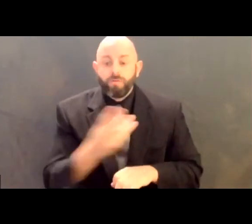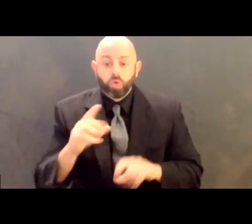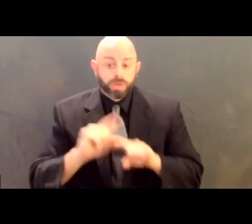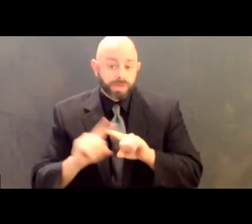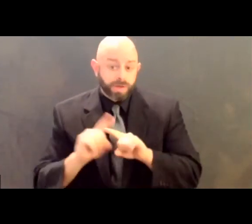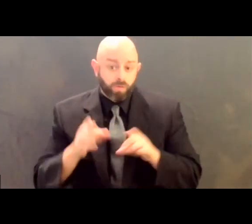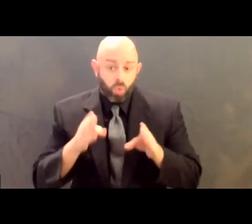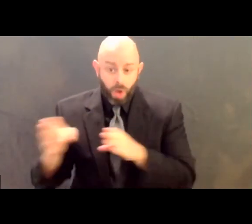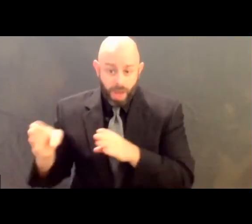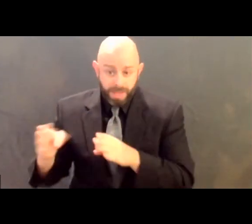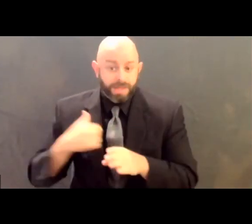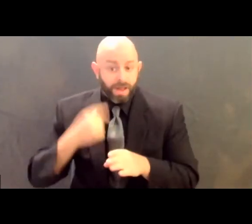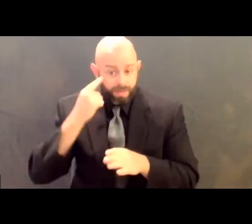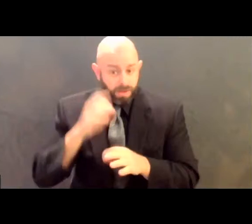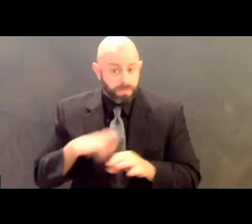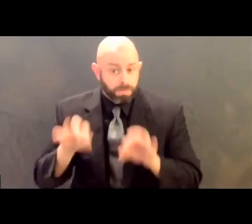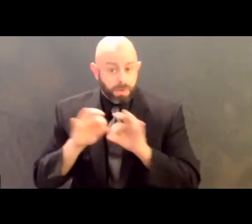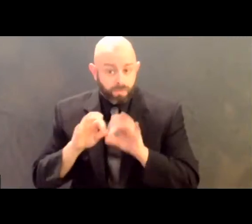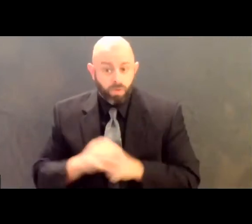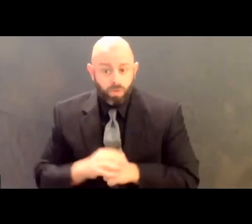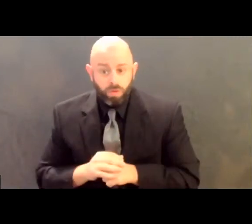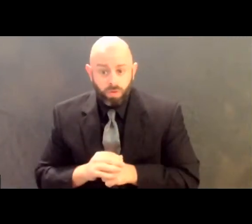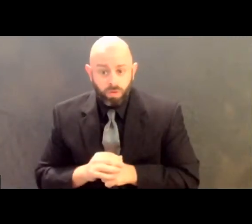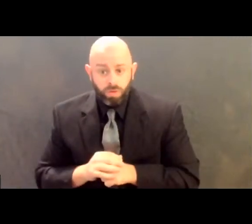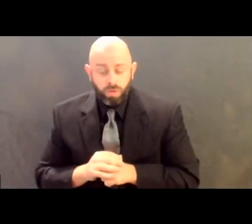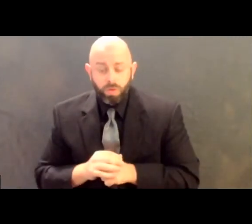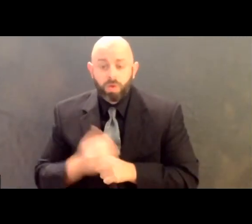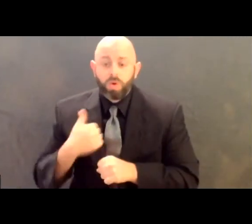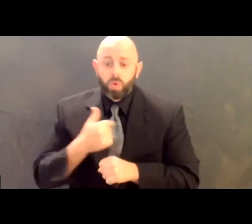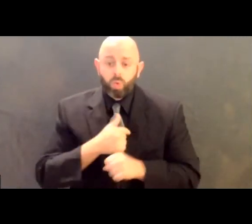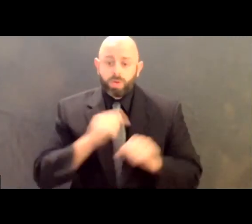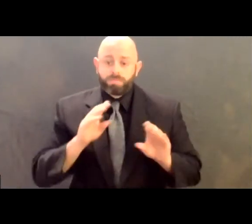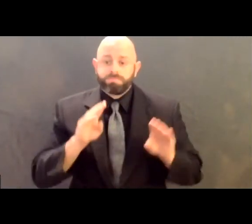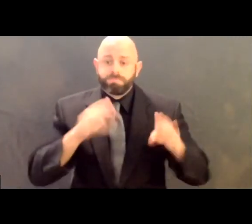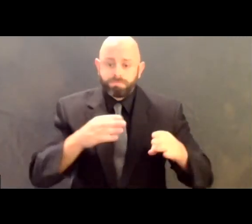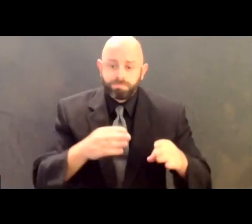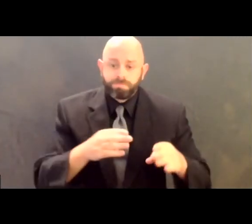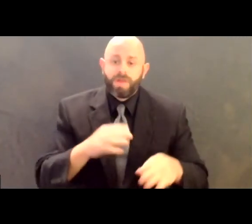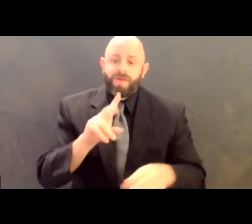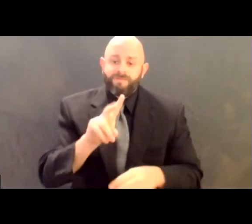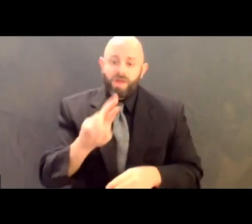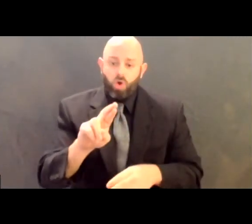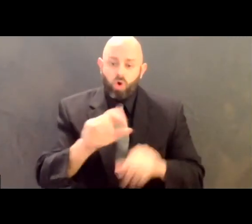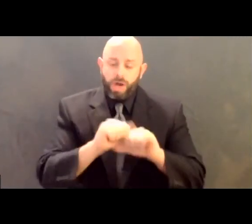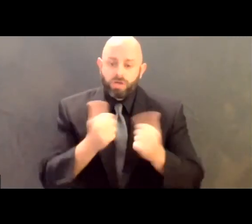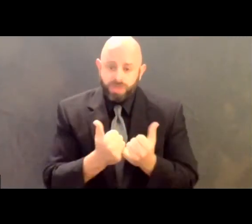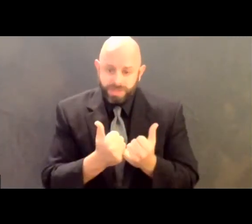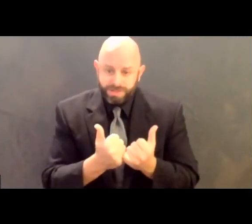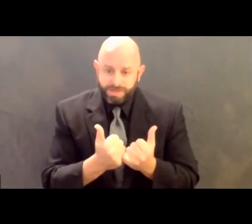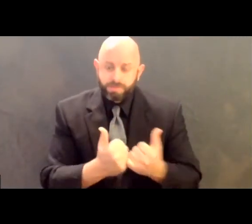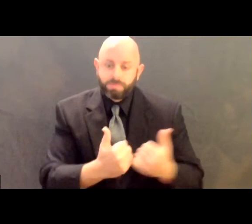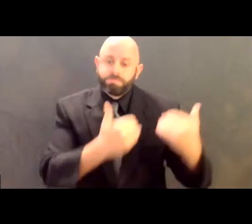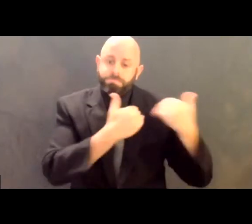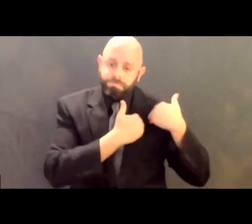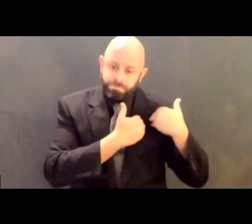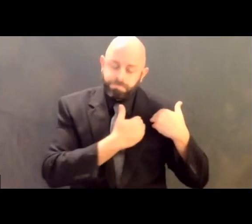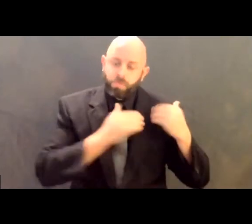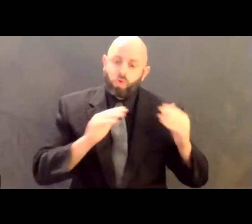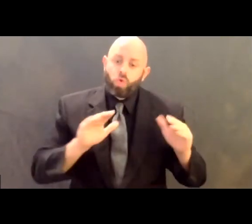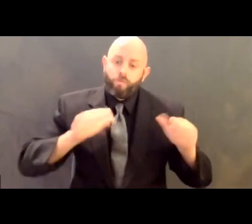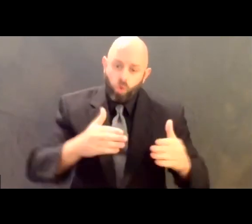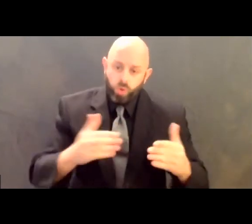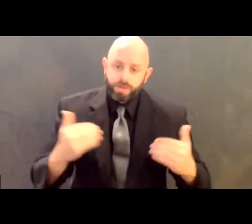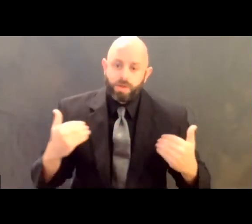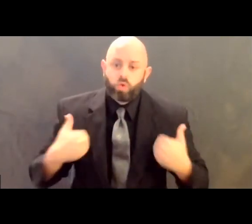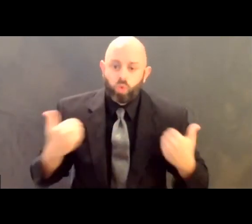very meaningful. We tasked VR agencies to focus on youth, to